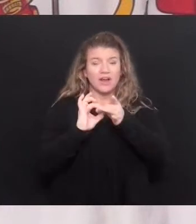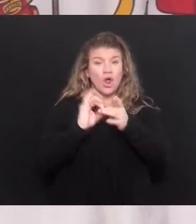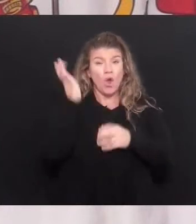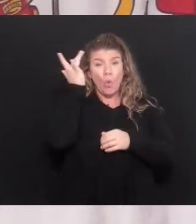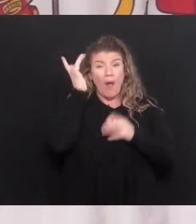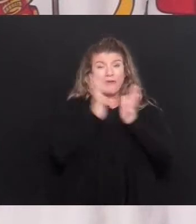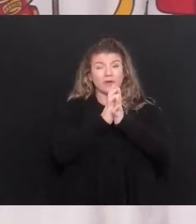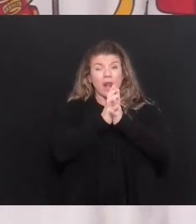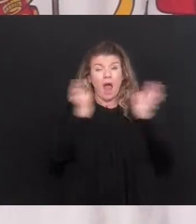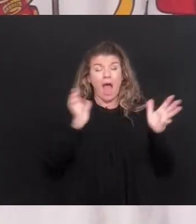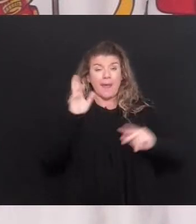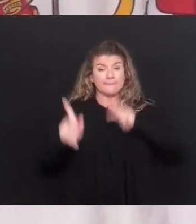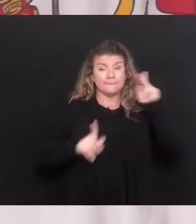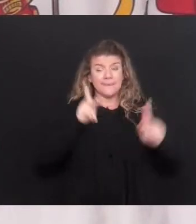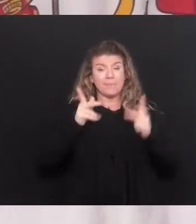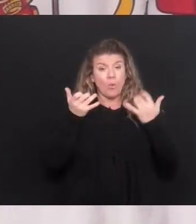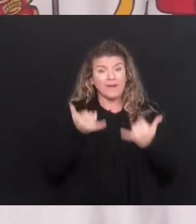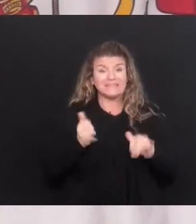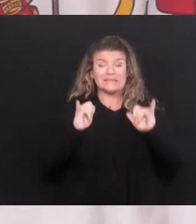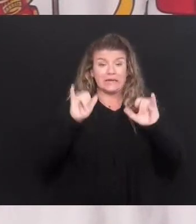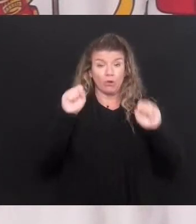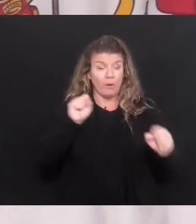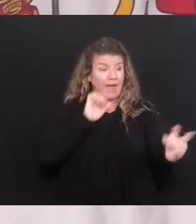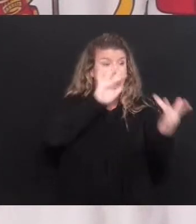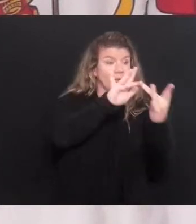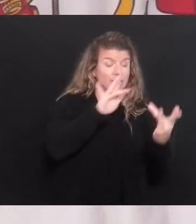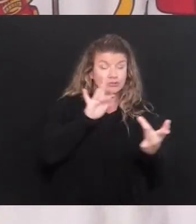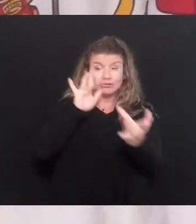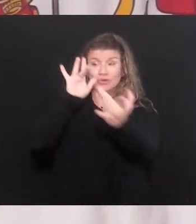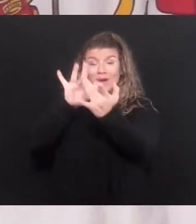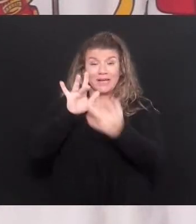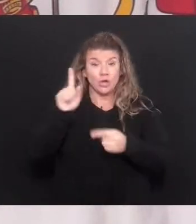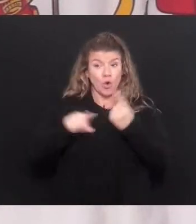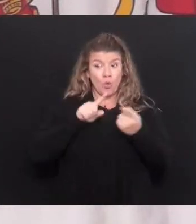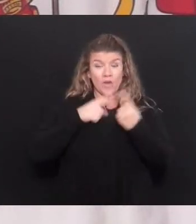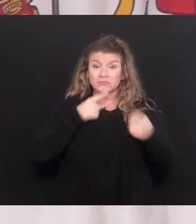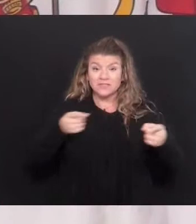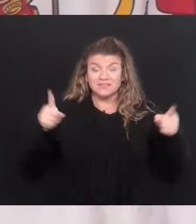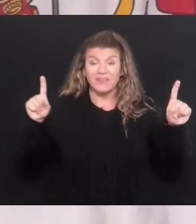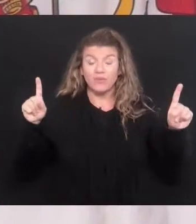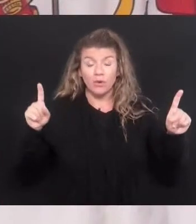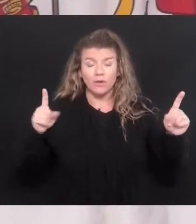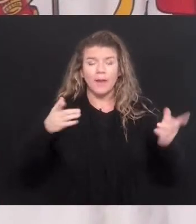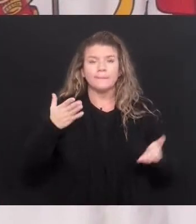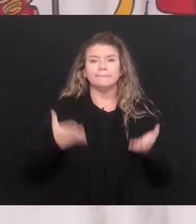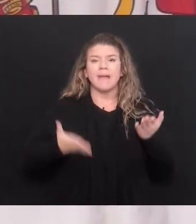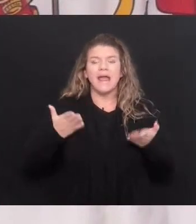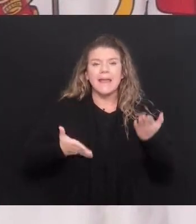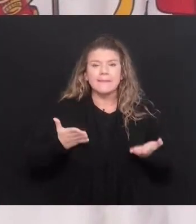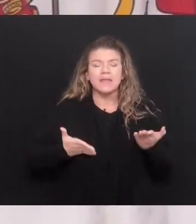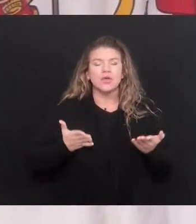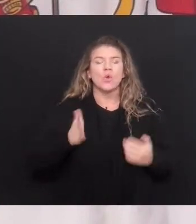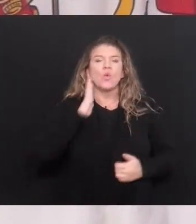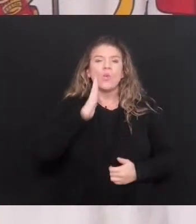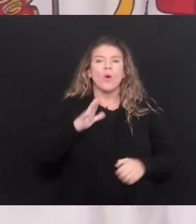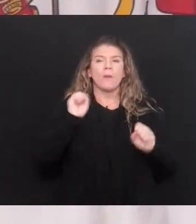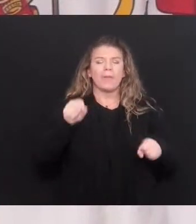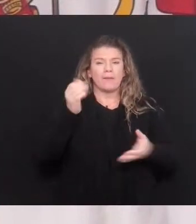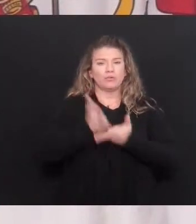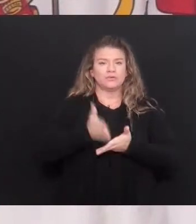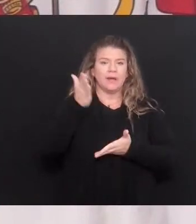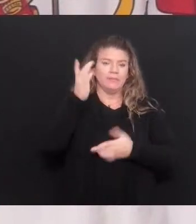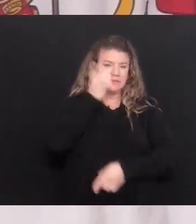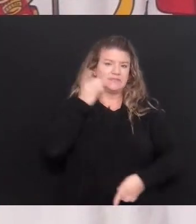out there that we can still get to. And when we get to them, maybe, just maybe, we'll be able to stop this